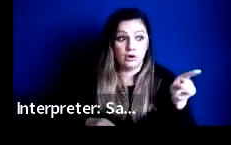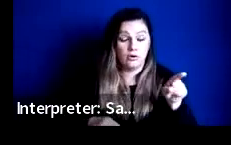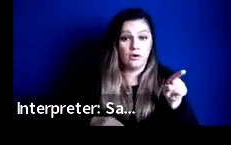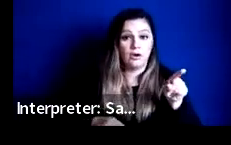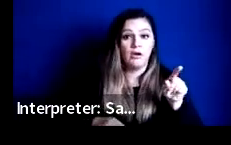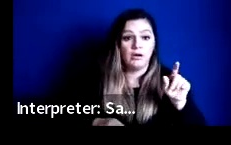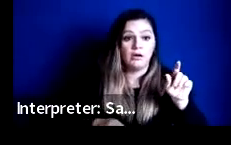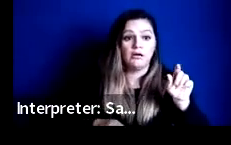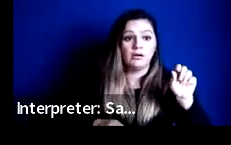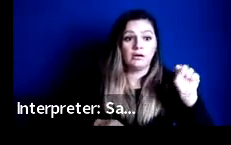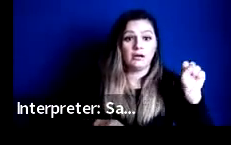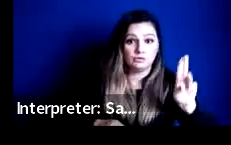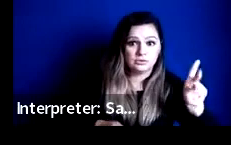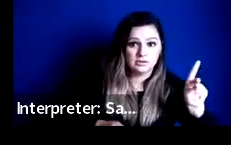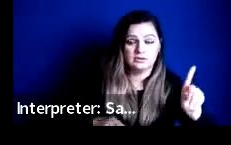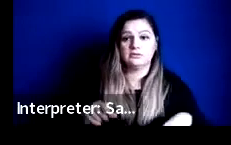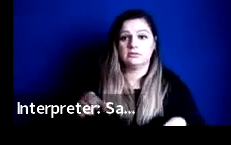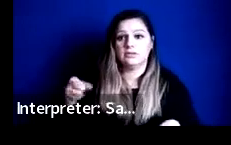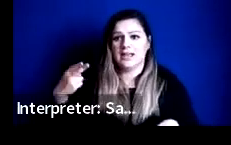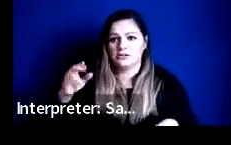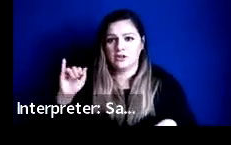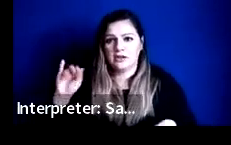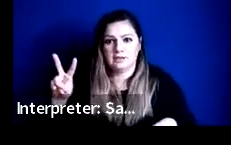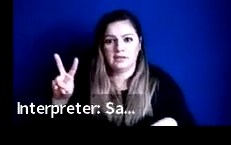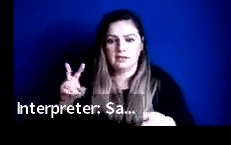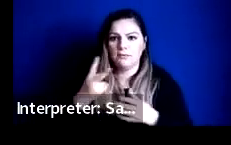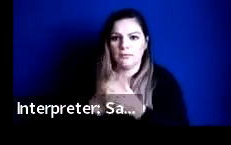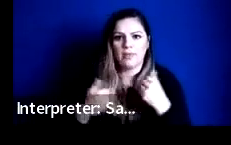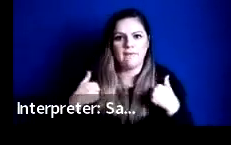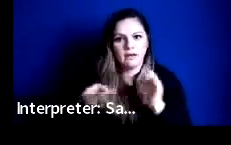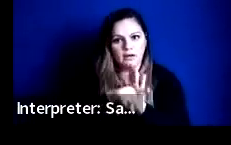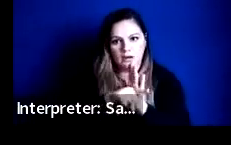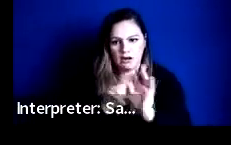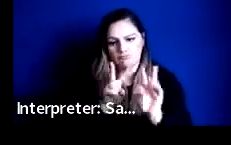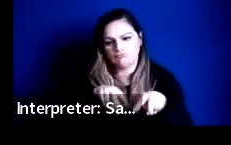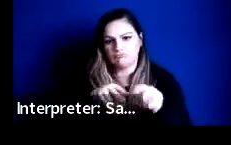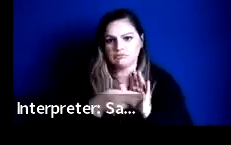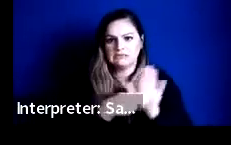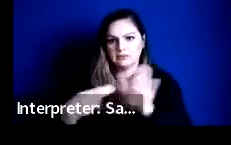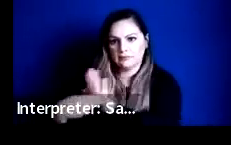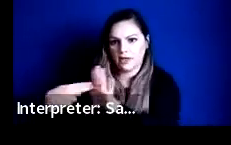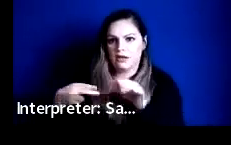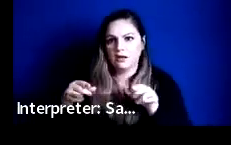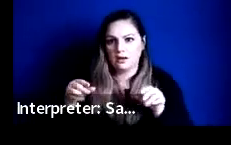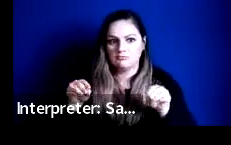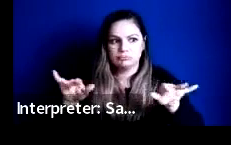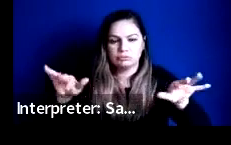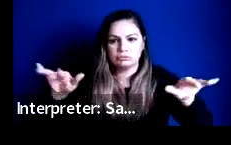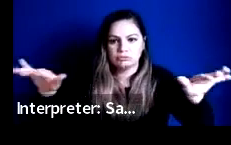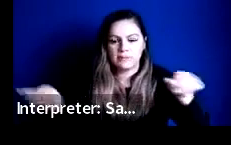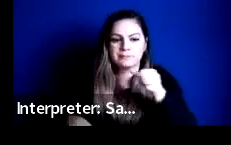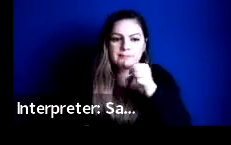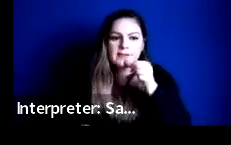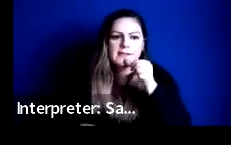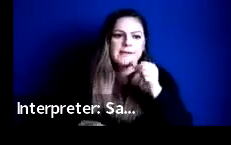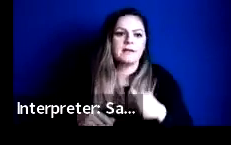conditions floating around in society. And you have people who don't understand, what HIV is,